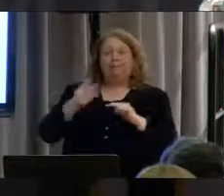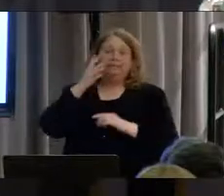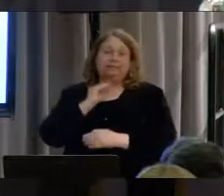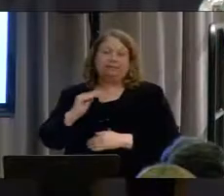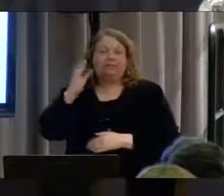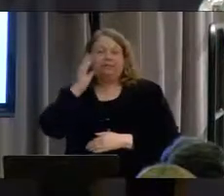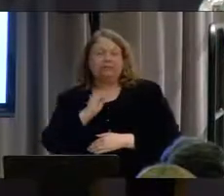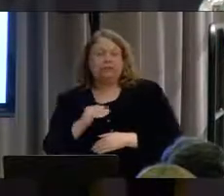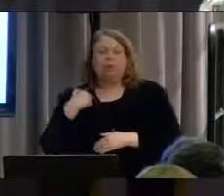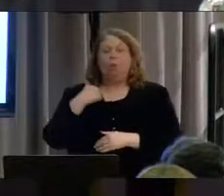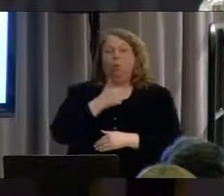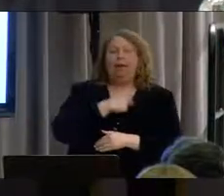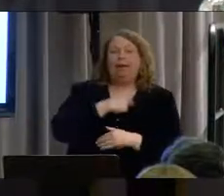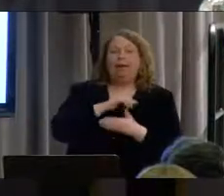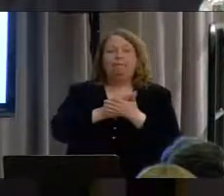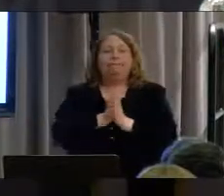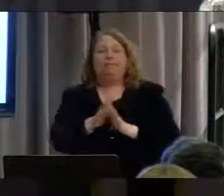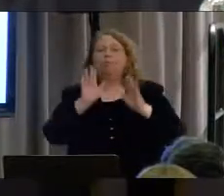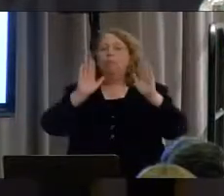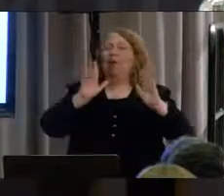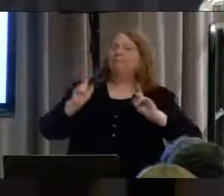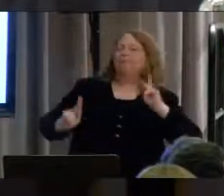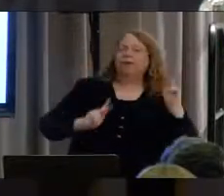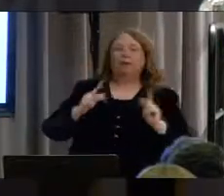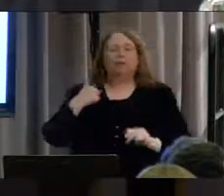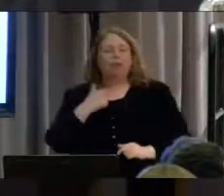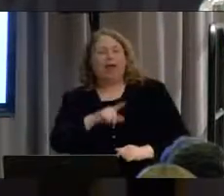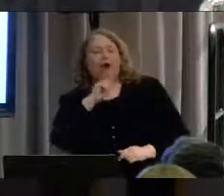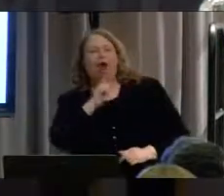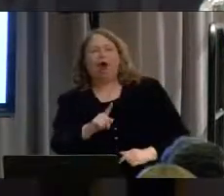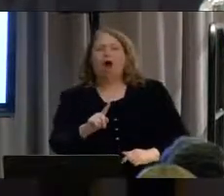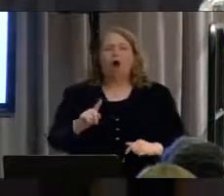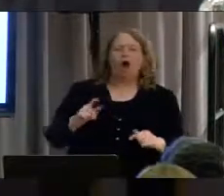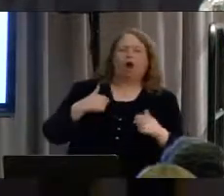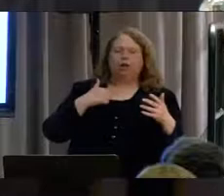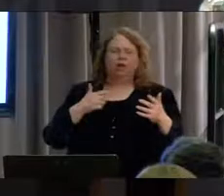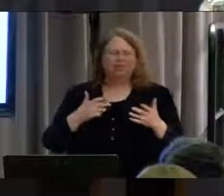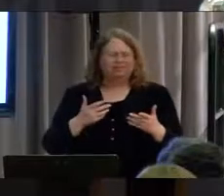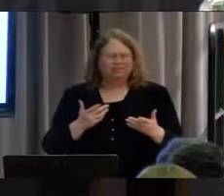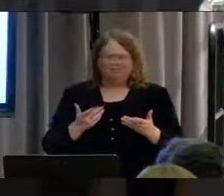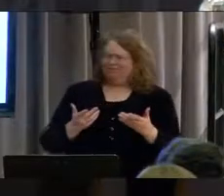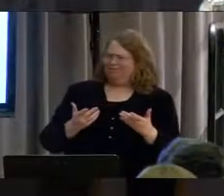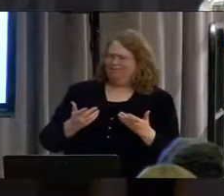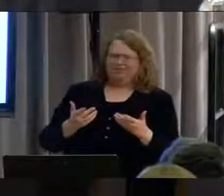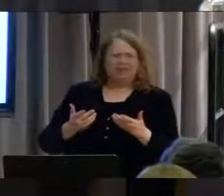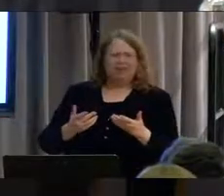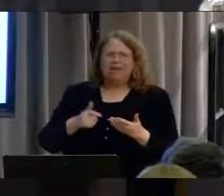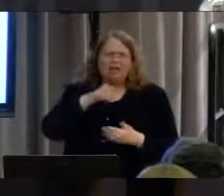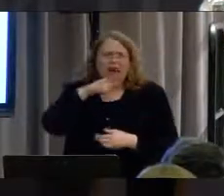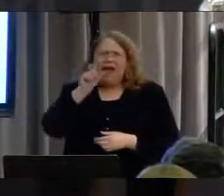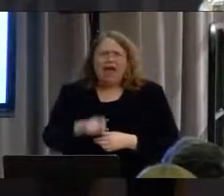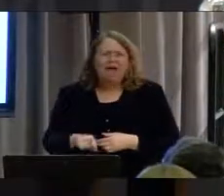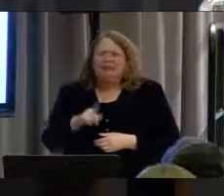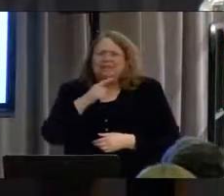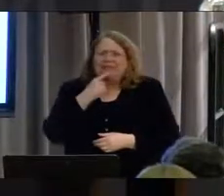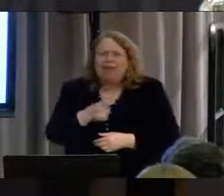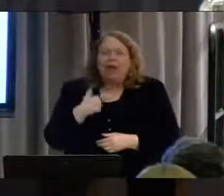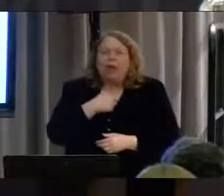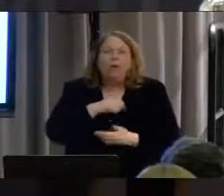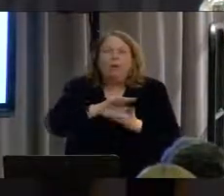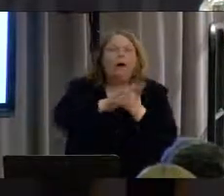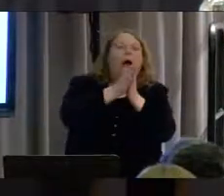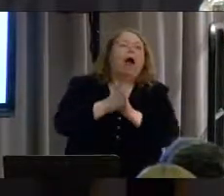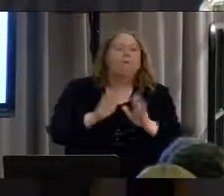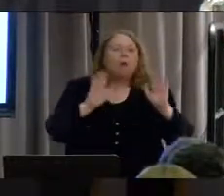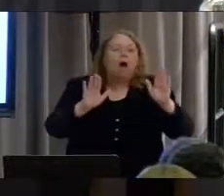then became the great people that we are today and a beacon. Well, you know, you don't have to say that every time. Let's just look it square in the